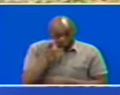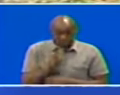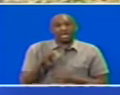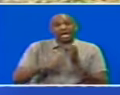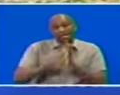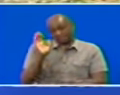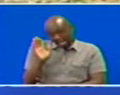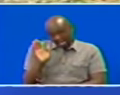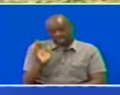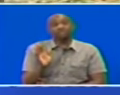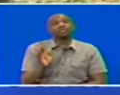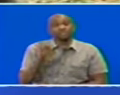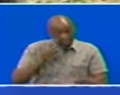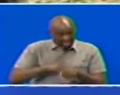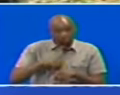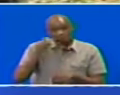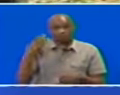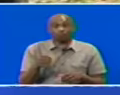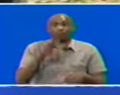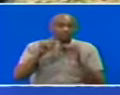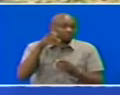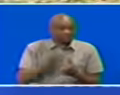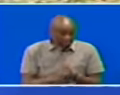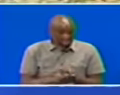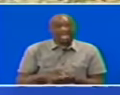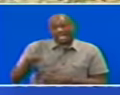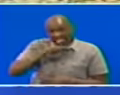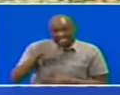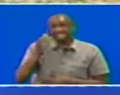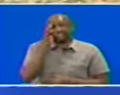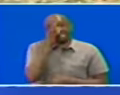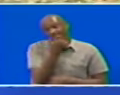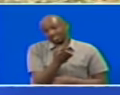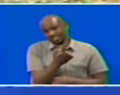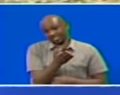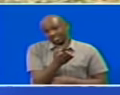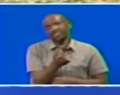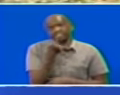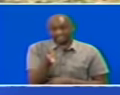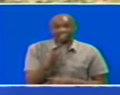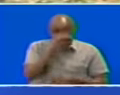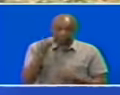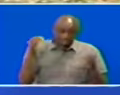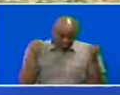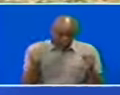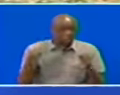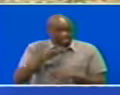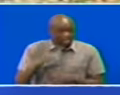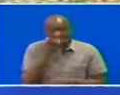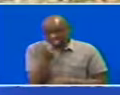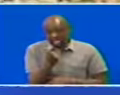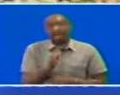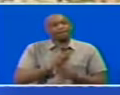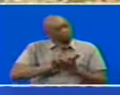cards in going for the nominations, especially in areas like Nyeri, which are really Jubilee stronghold. Here we are